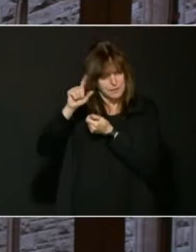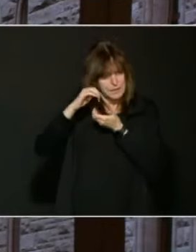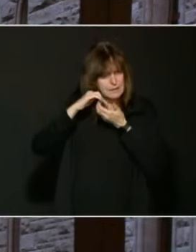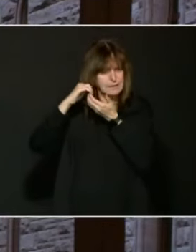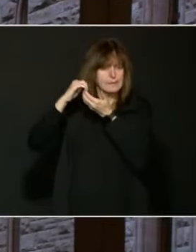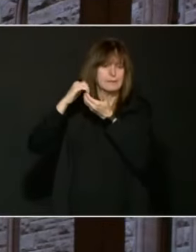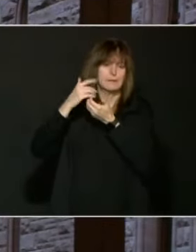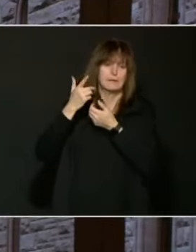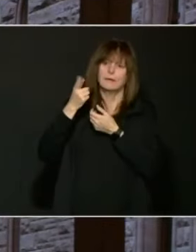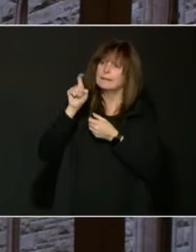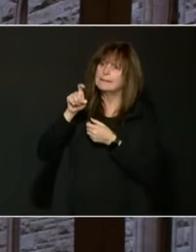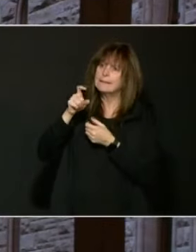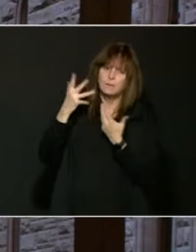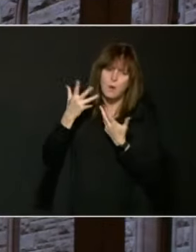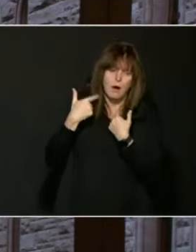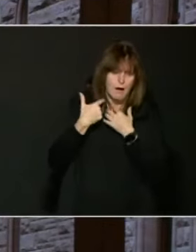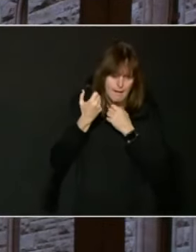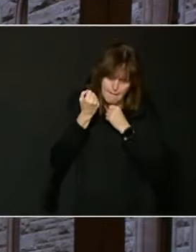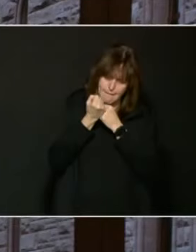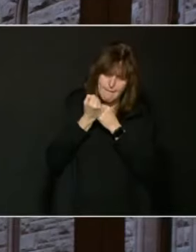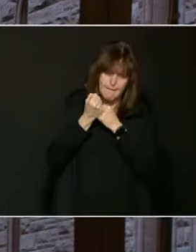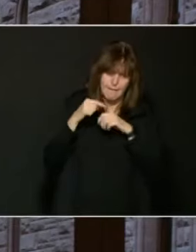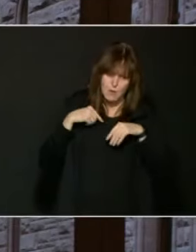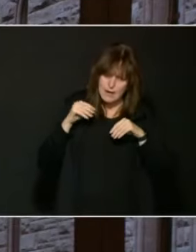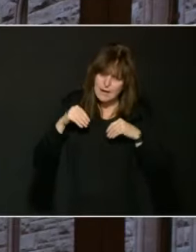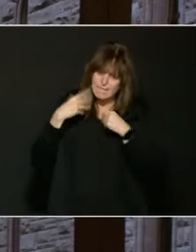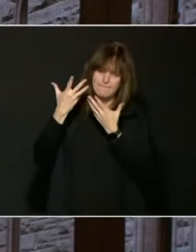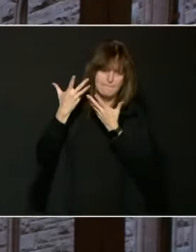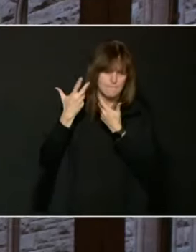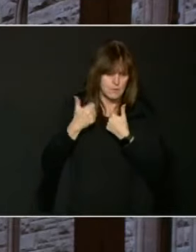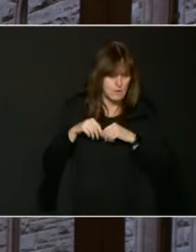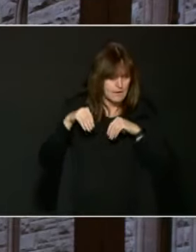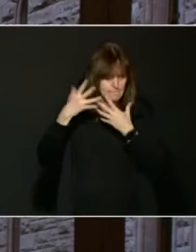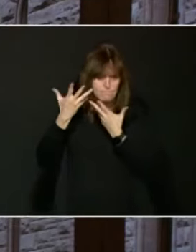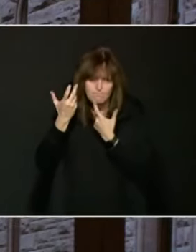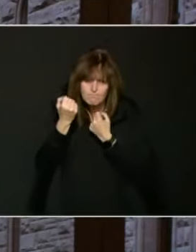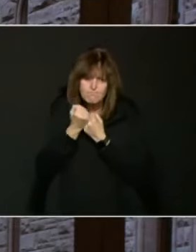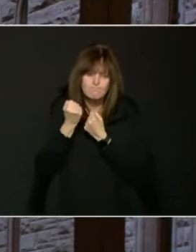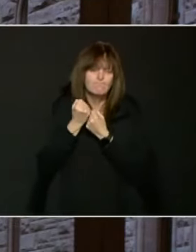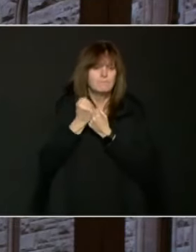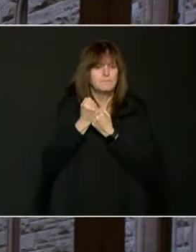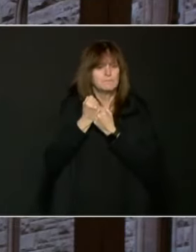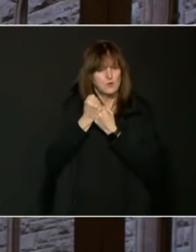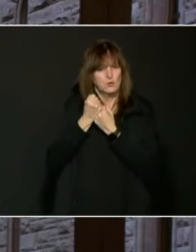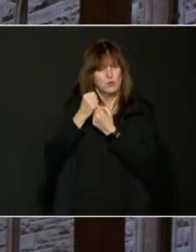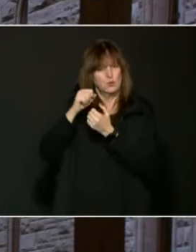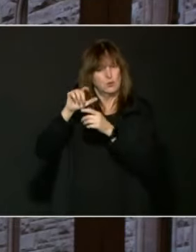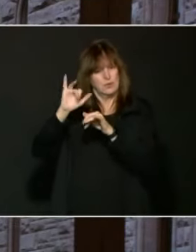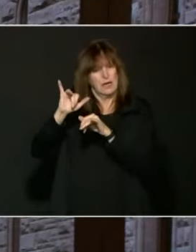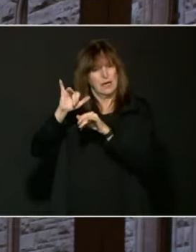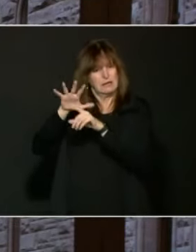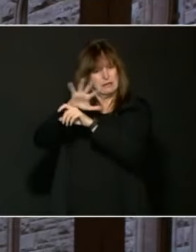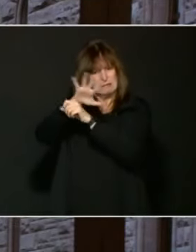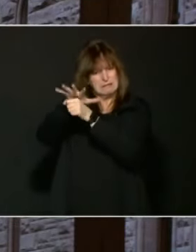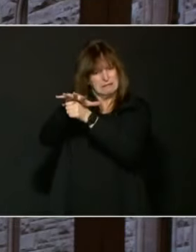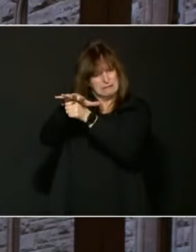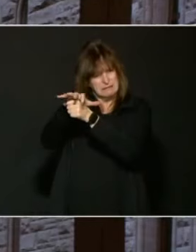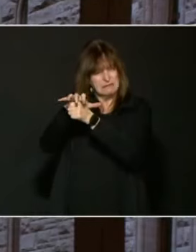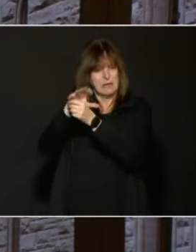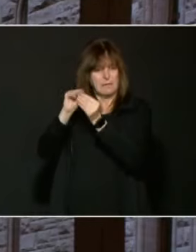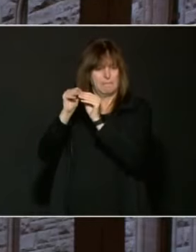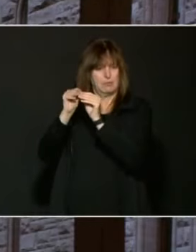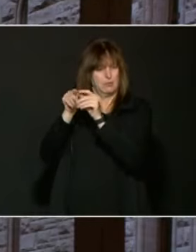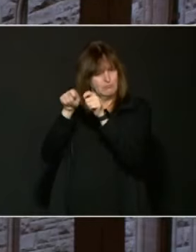to have to assist in the attempts and work to curtail this outbreak and to bring it under control. That means